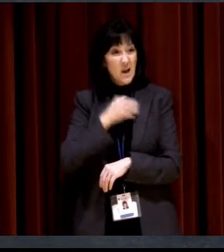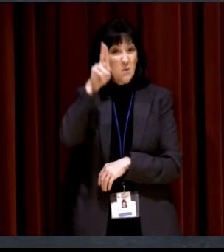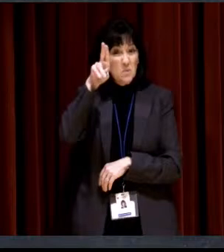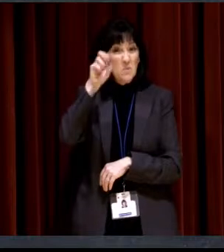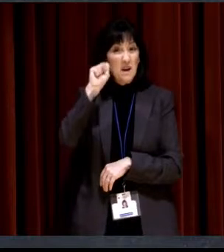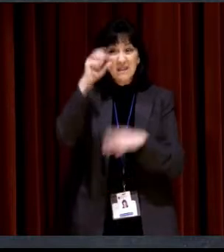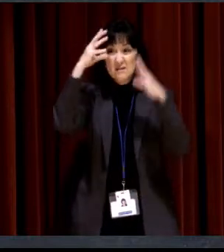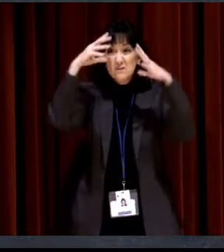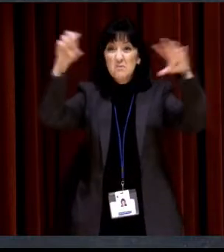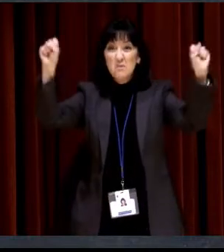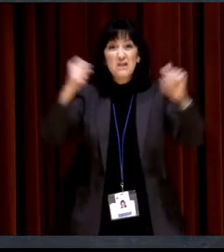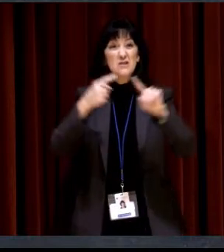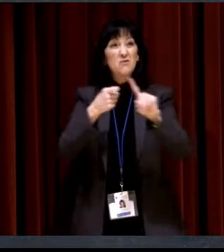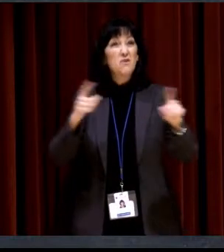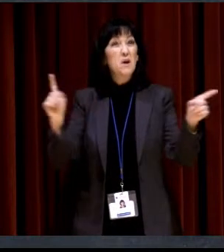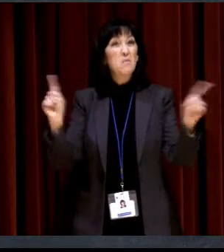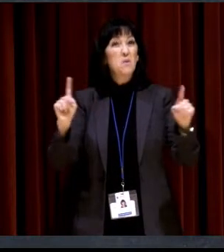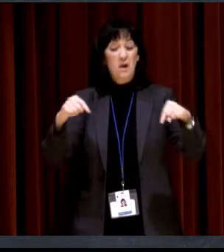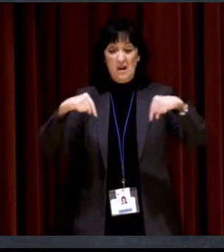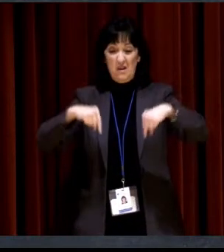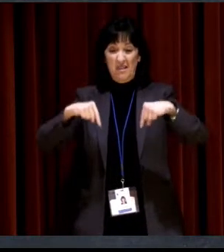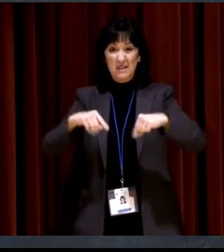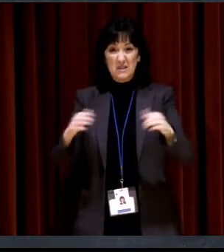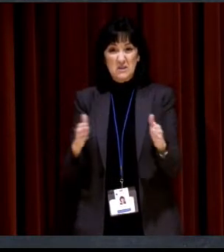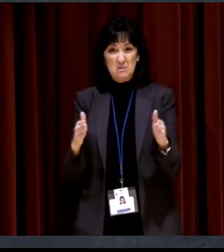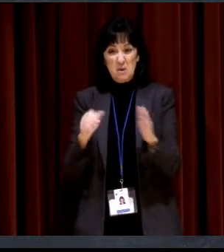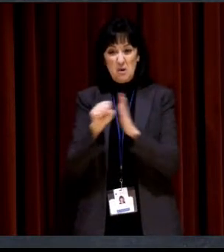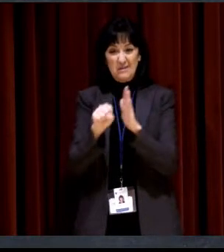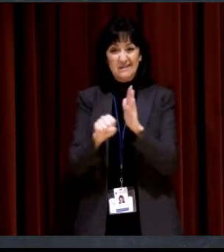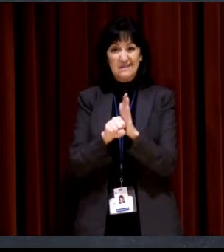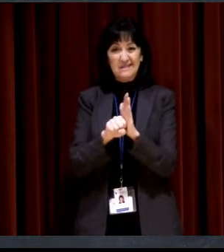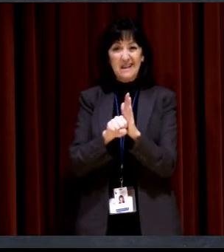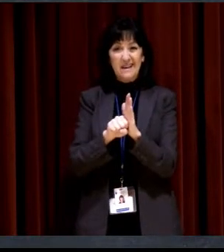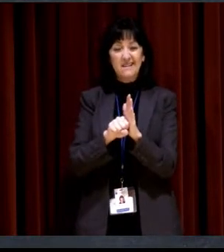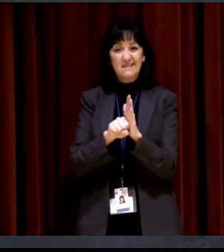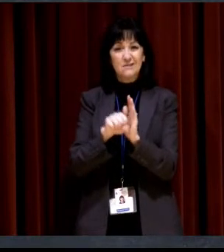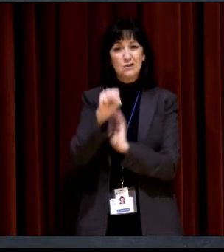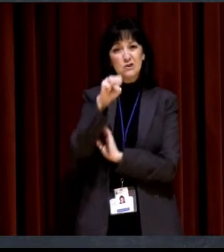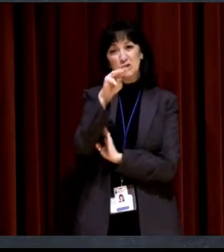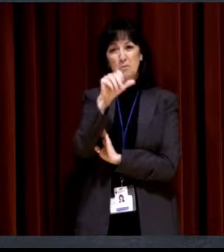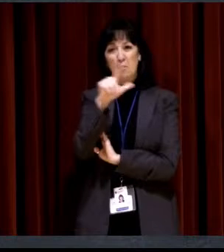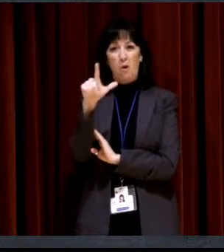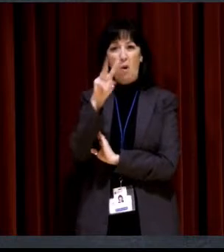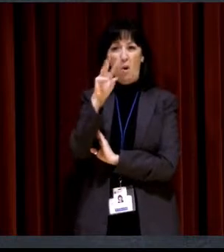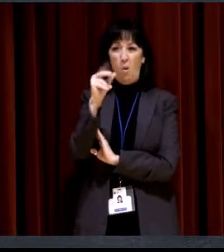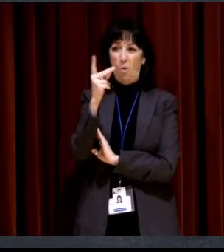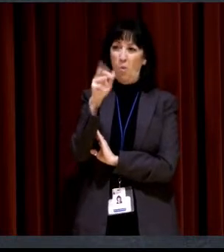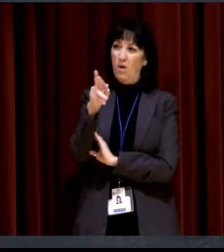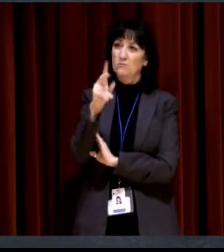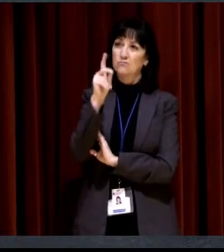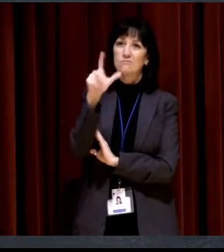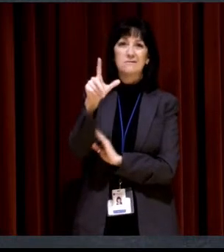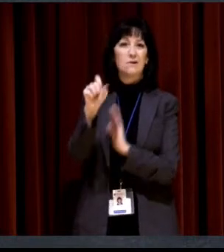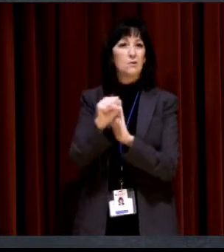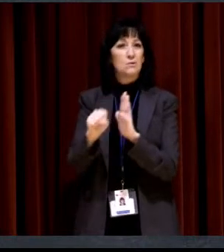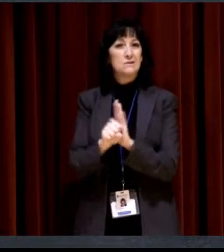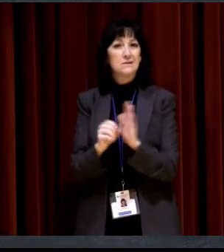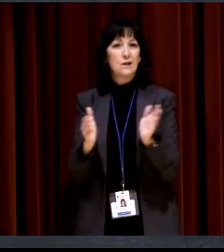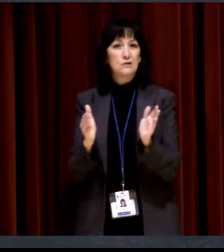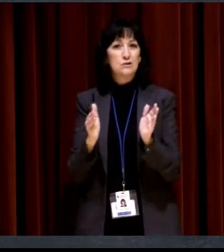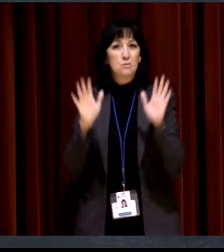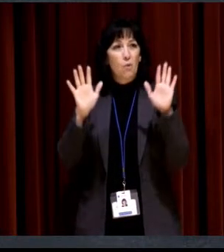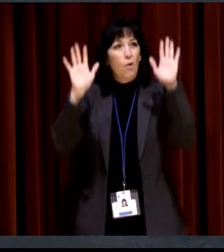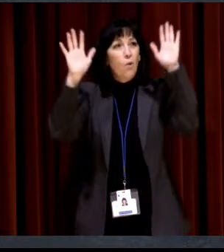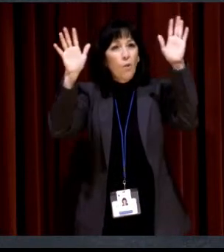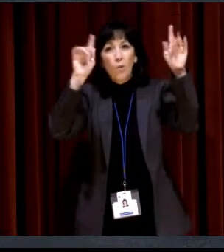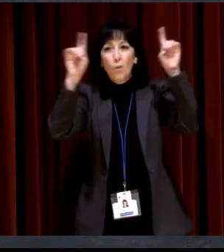small state that's been called small wonder, why we can't really set the tone for doing things in a